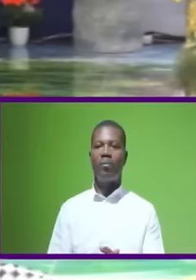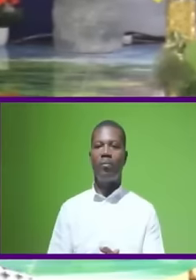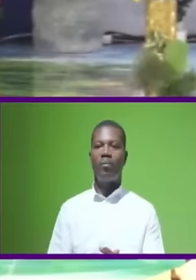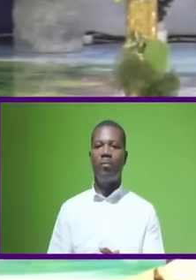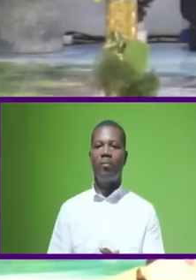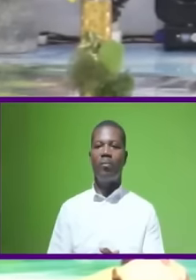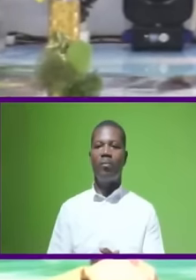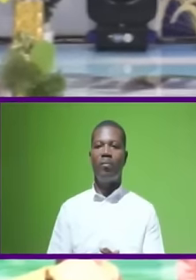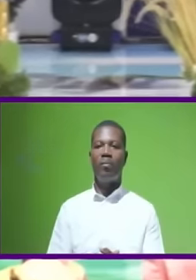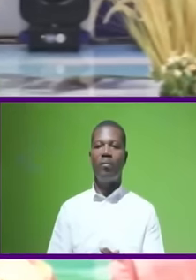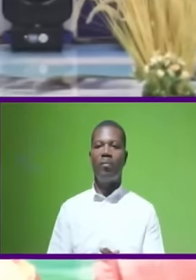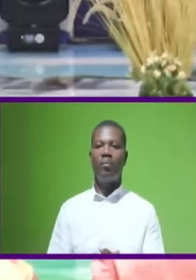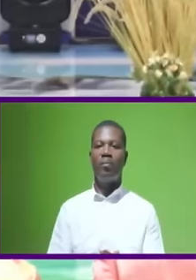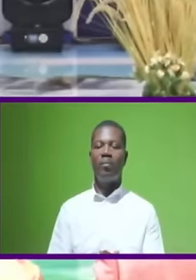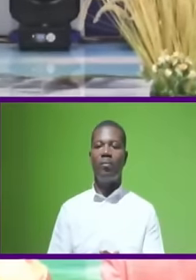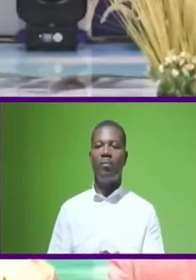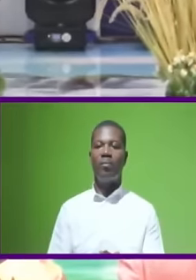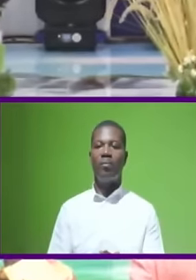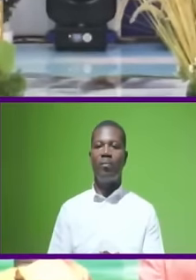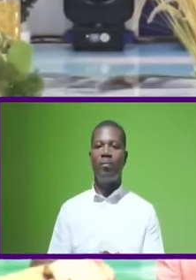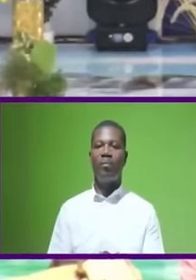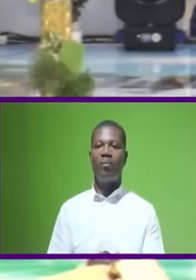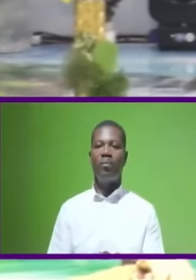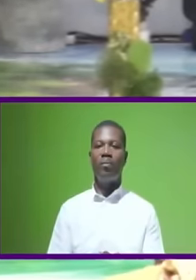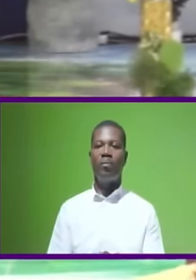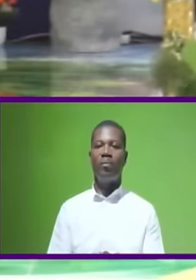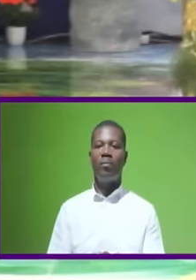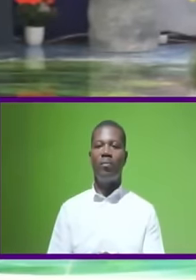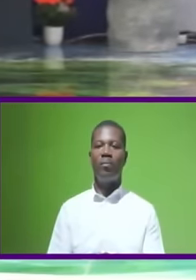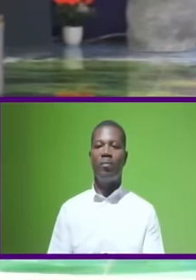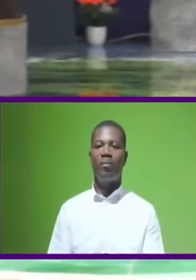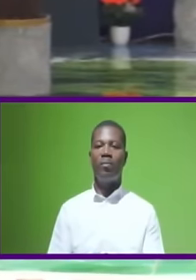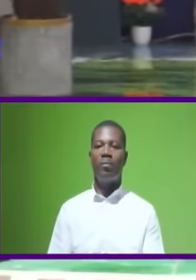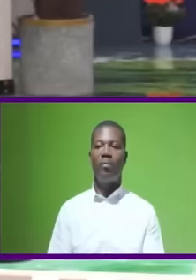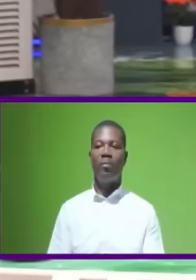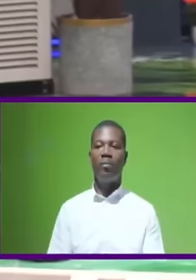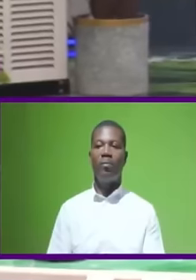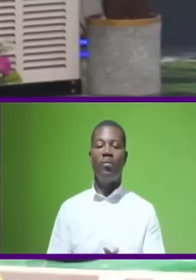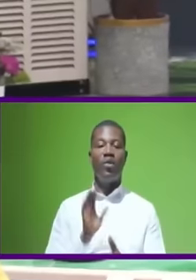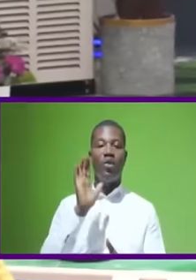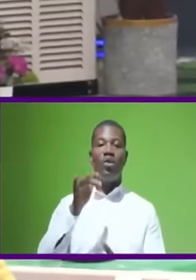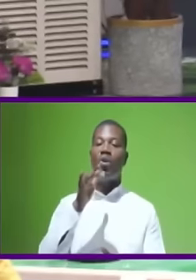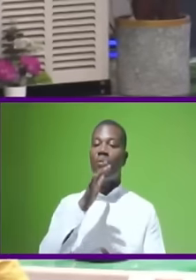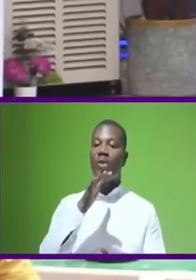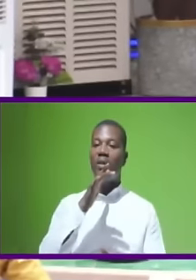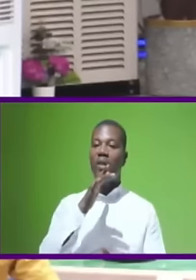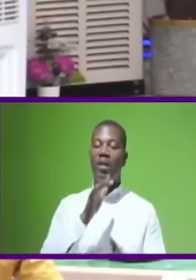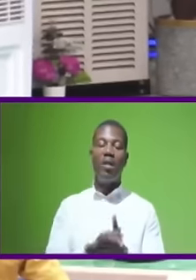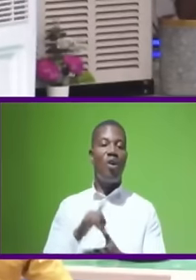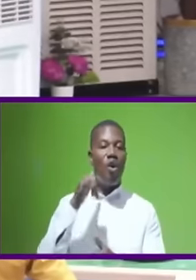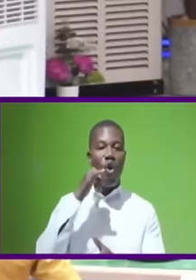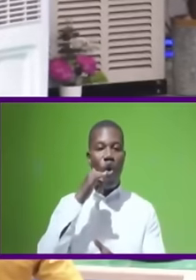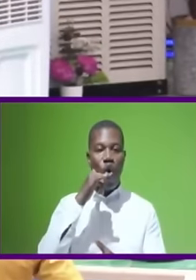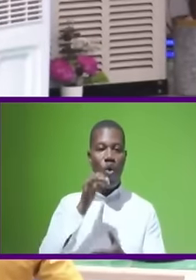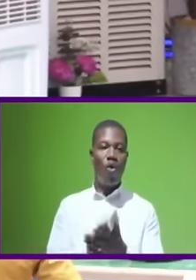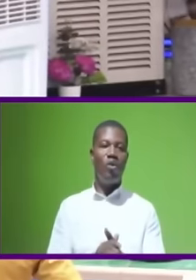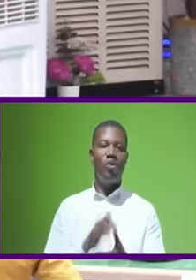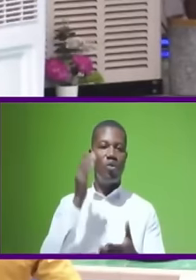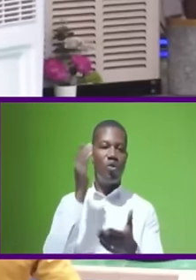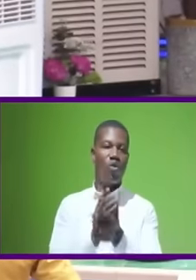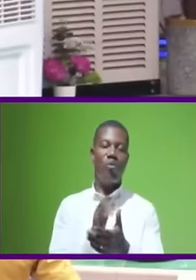Yes. So if the Holy Spirit is seen to be great, said Jai, dear warrior, is happening and